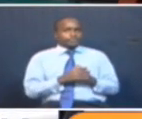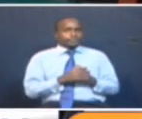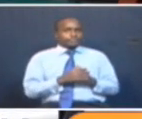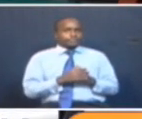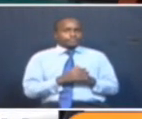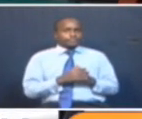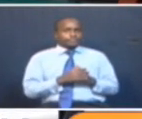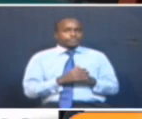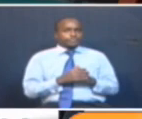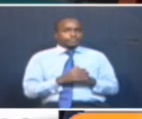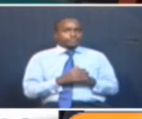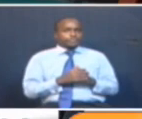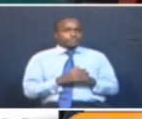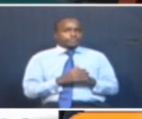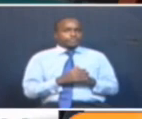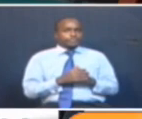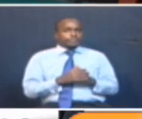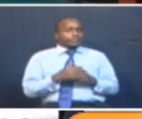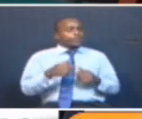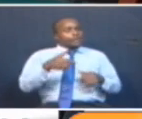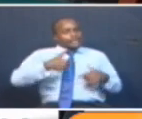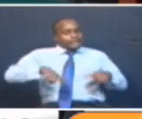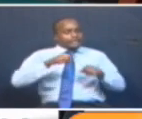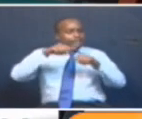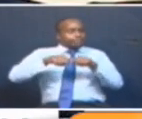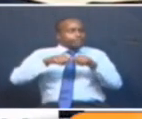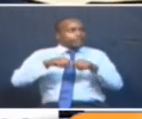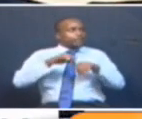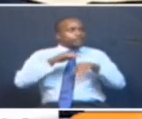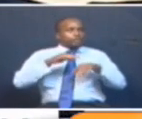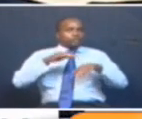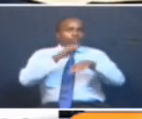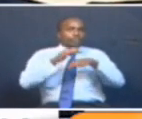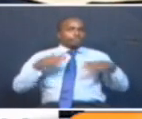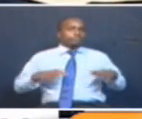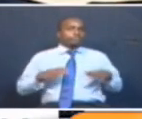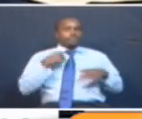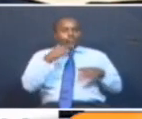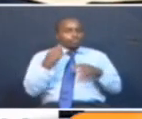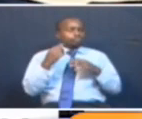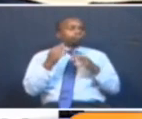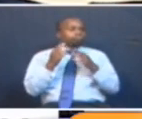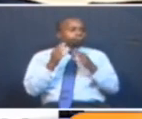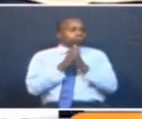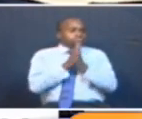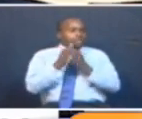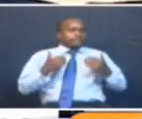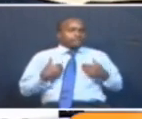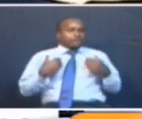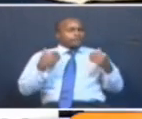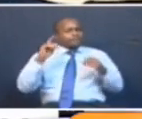on people of goodwill? There are many. There are many Kenyans who are